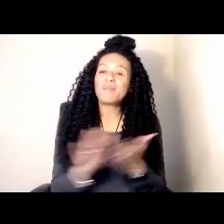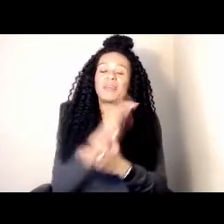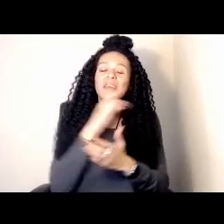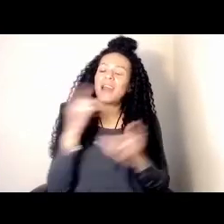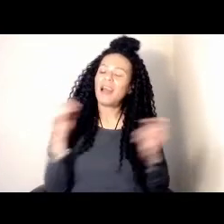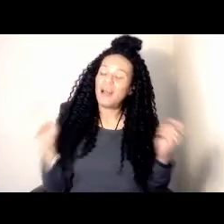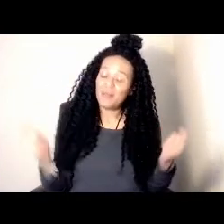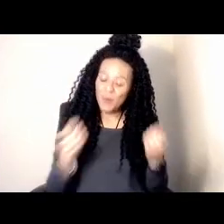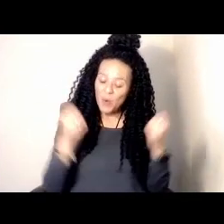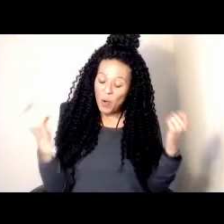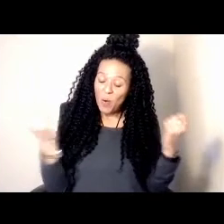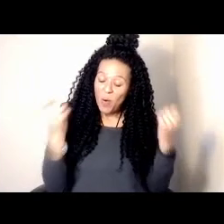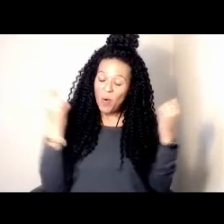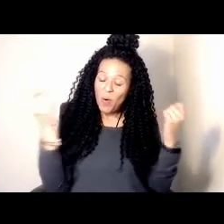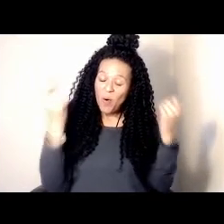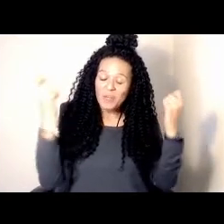happy and the